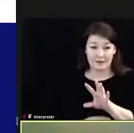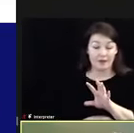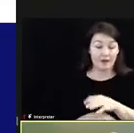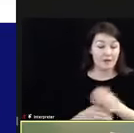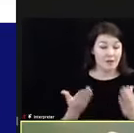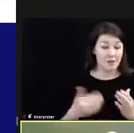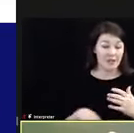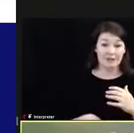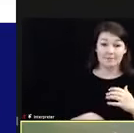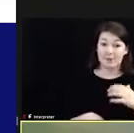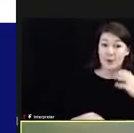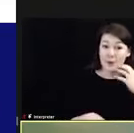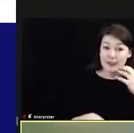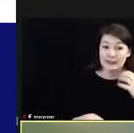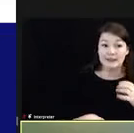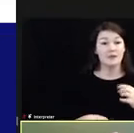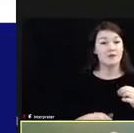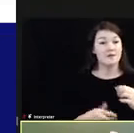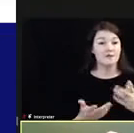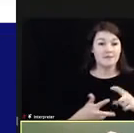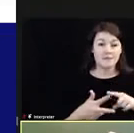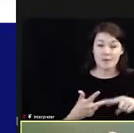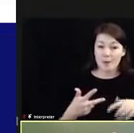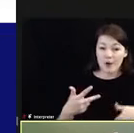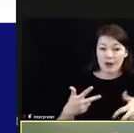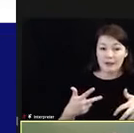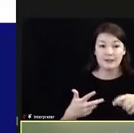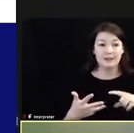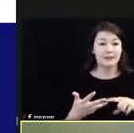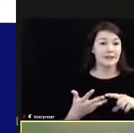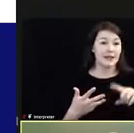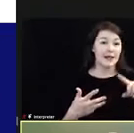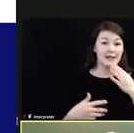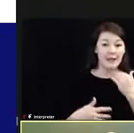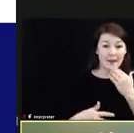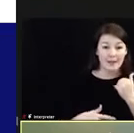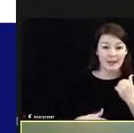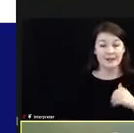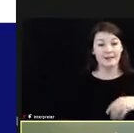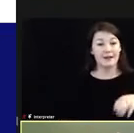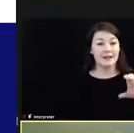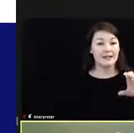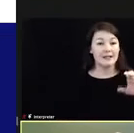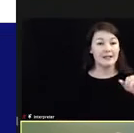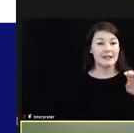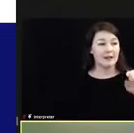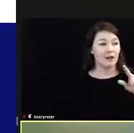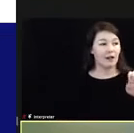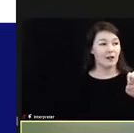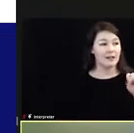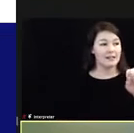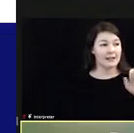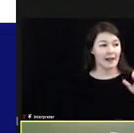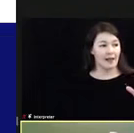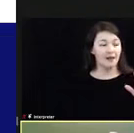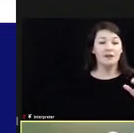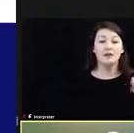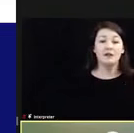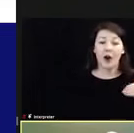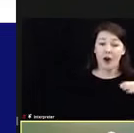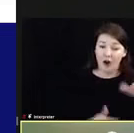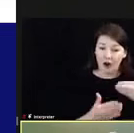overweight, pregnancy, diabetes, sickle cell, lung disease, heart disease. These are all conditions that